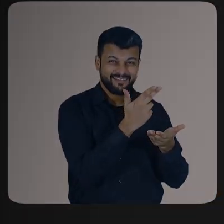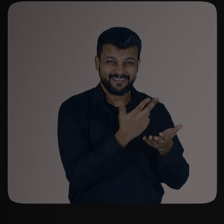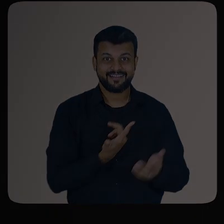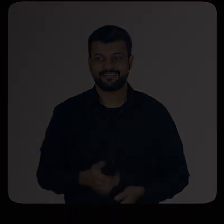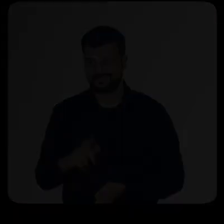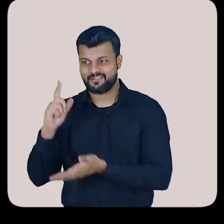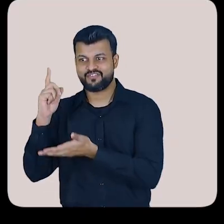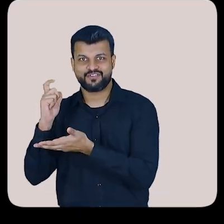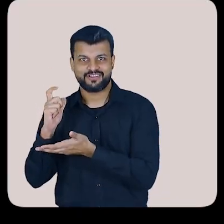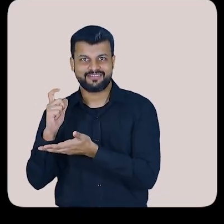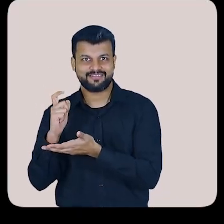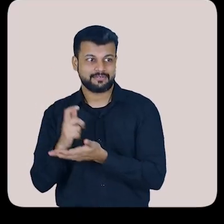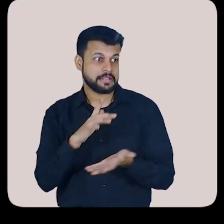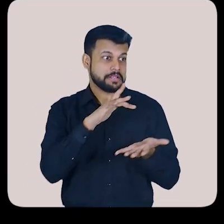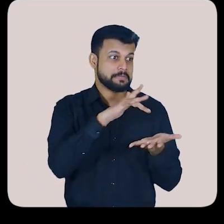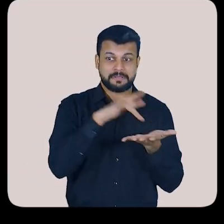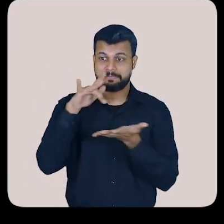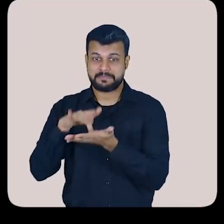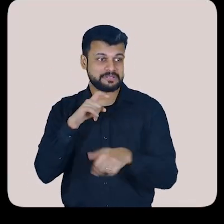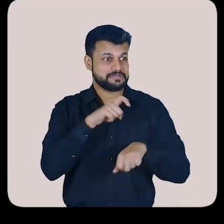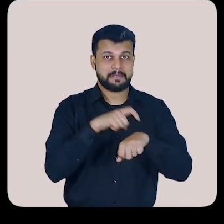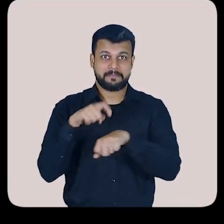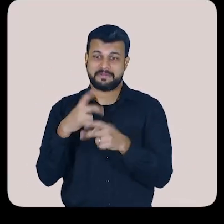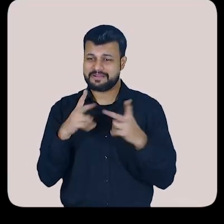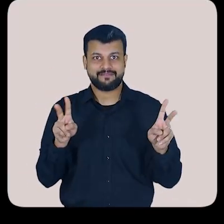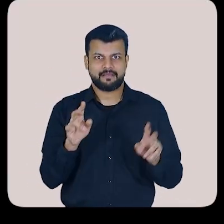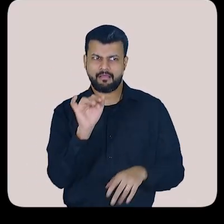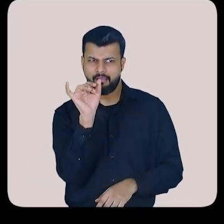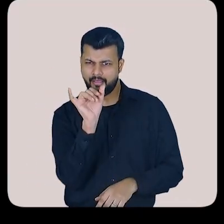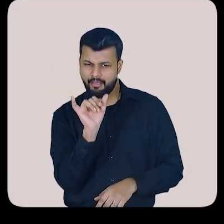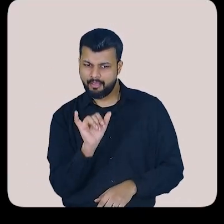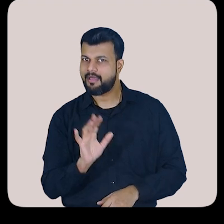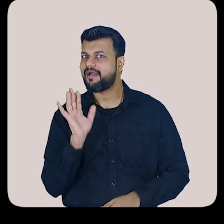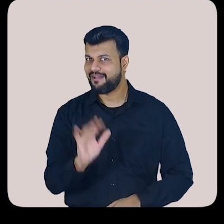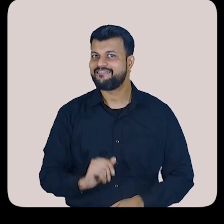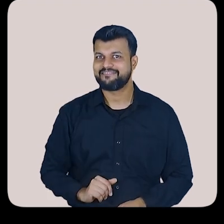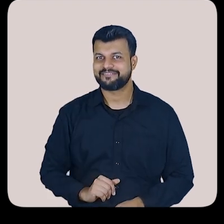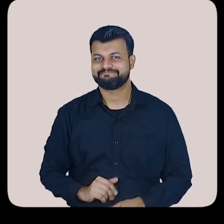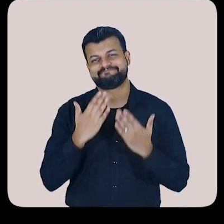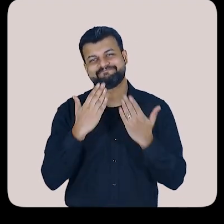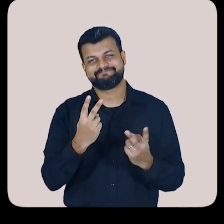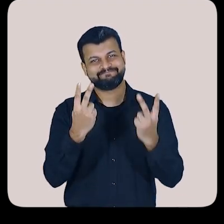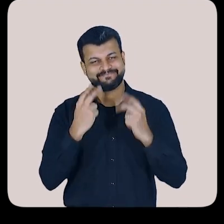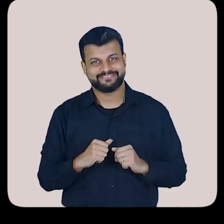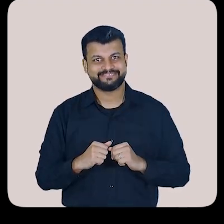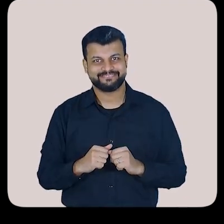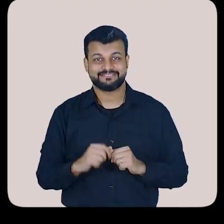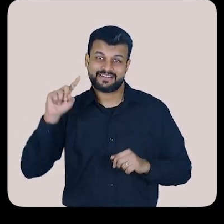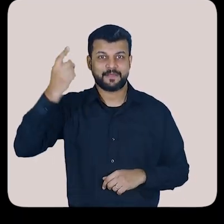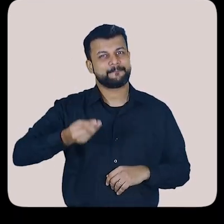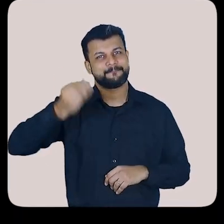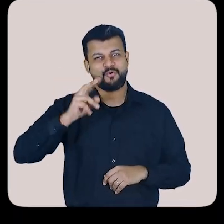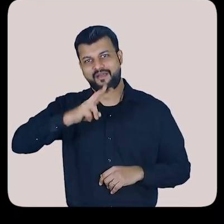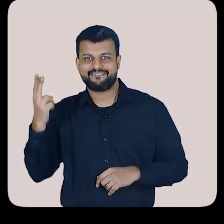periods. That's it from us today. Join us next time for another dialogue in a new episode of